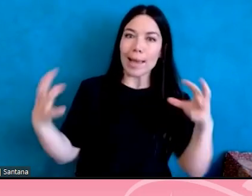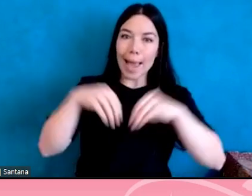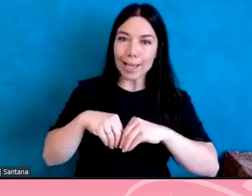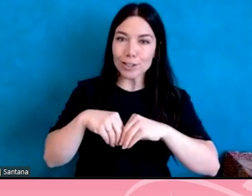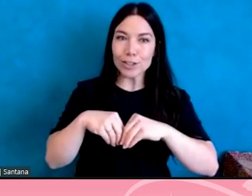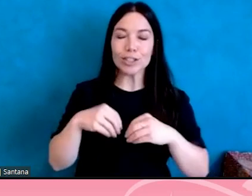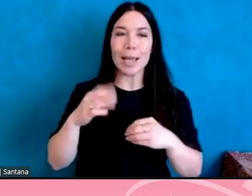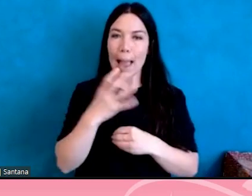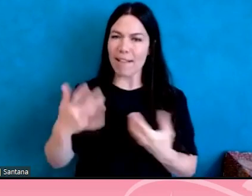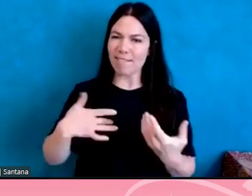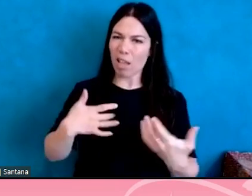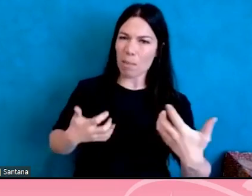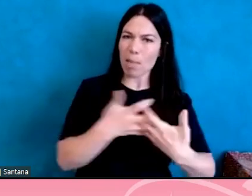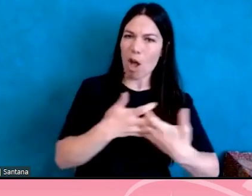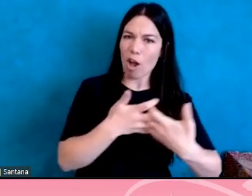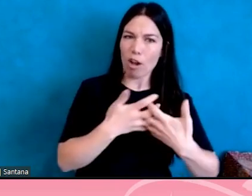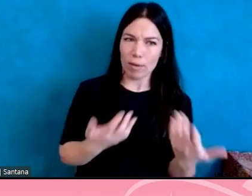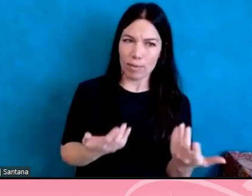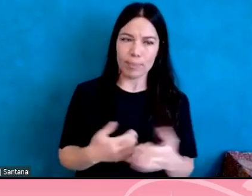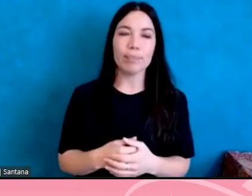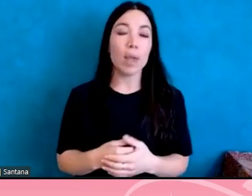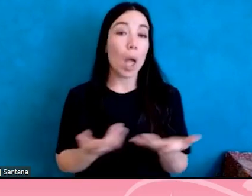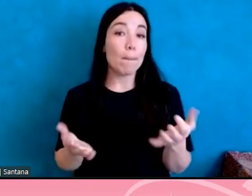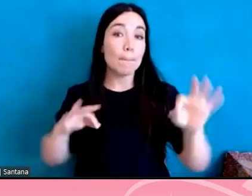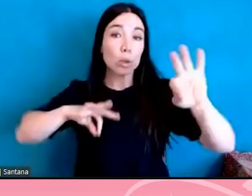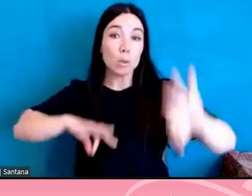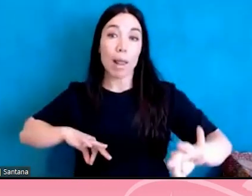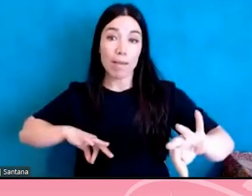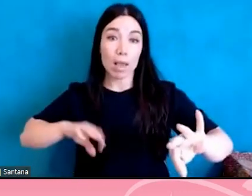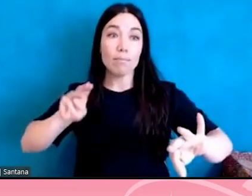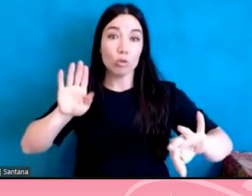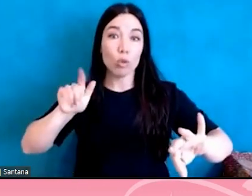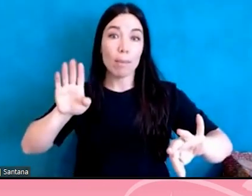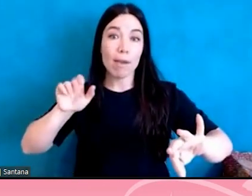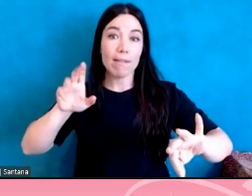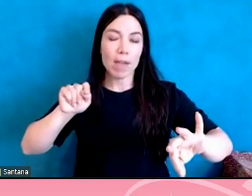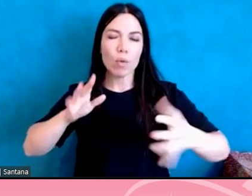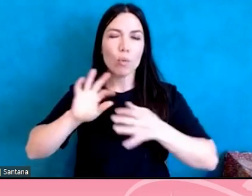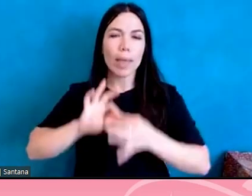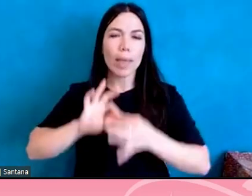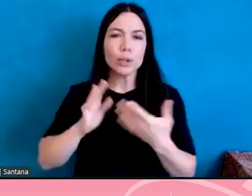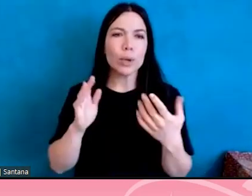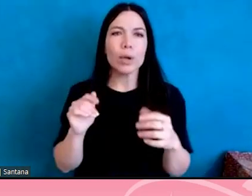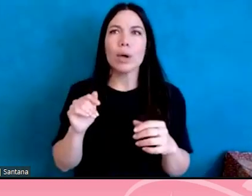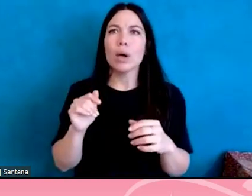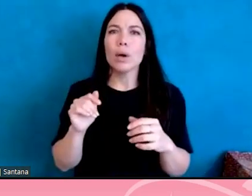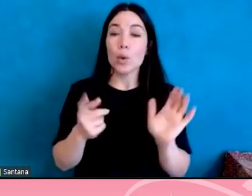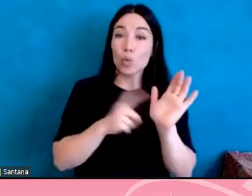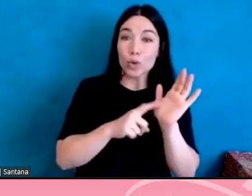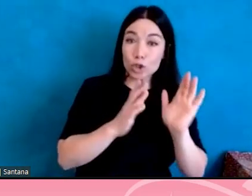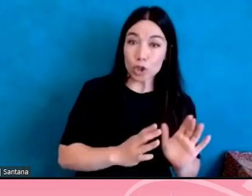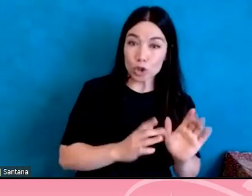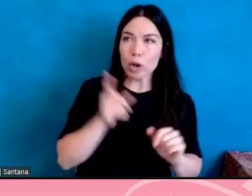The mutual benefit component also refers to a core principle that emphasizes both the researcher and the